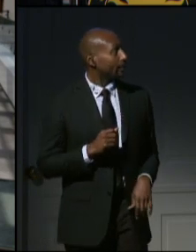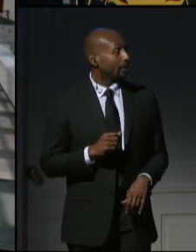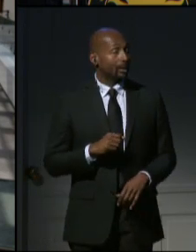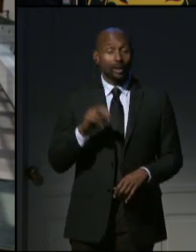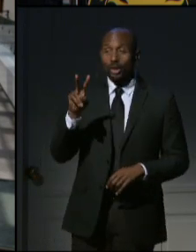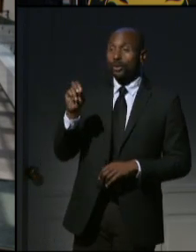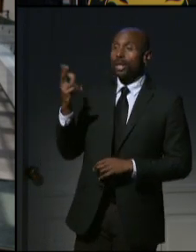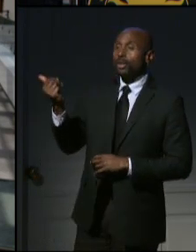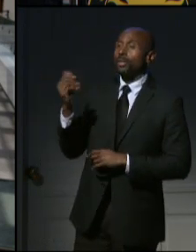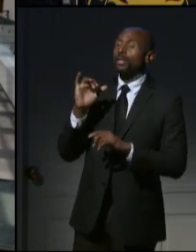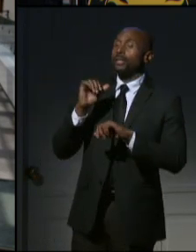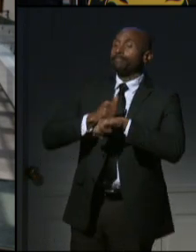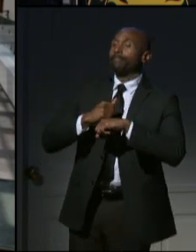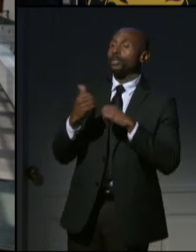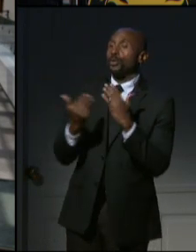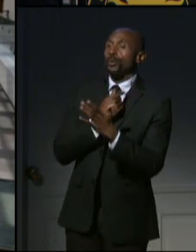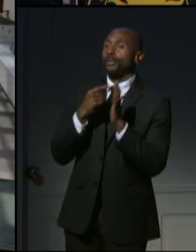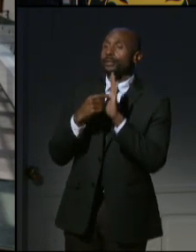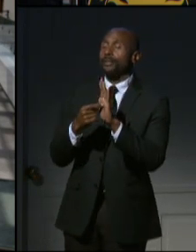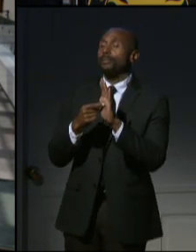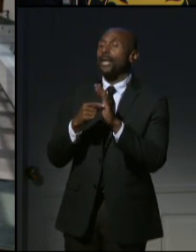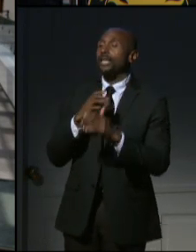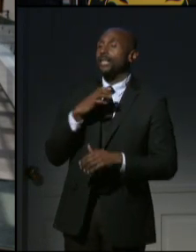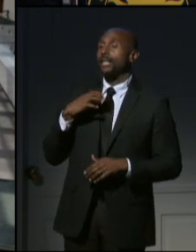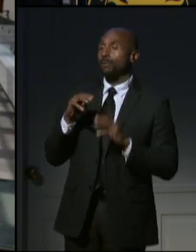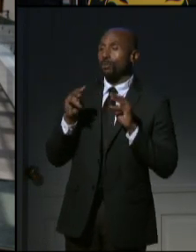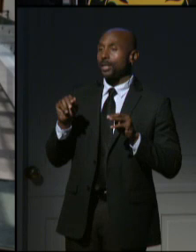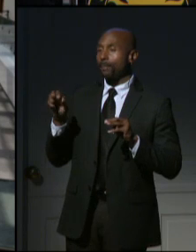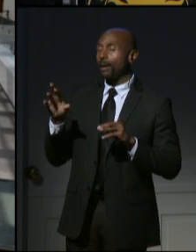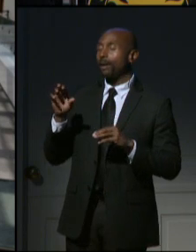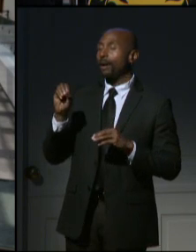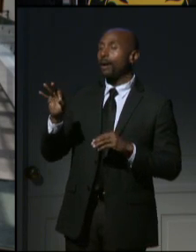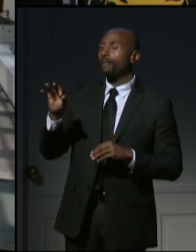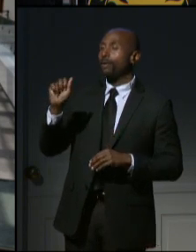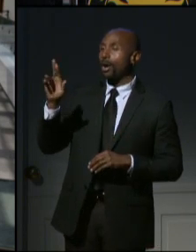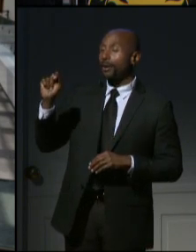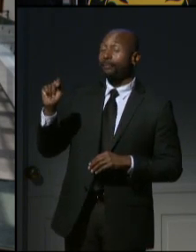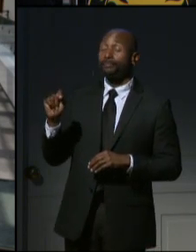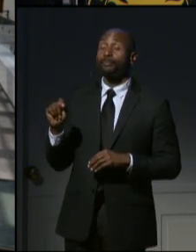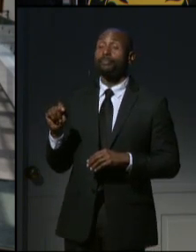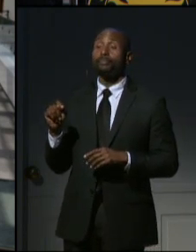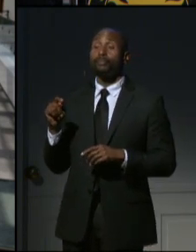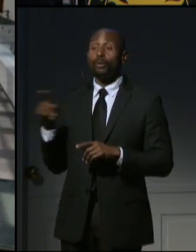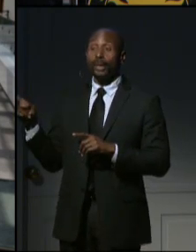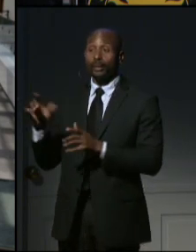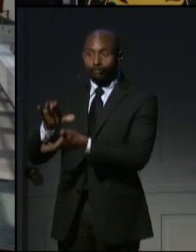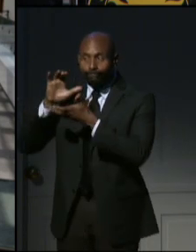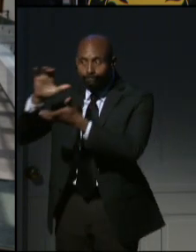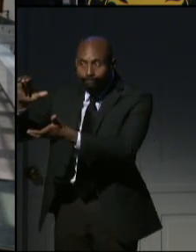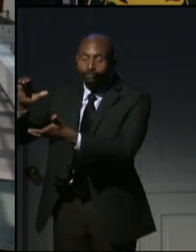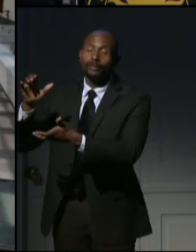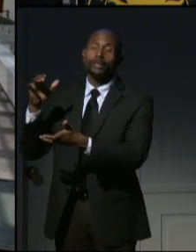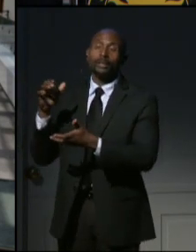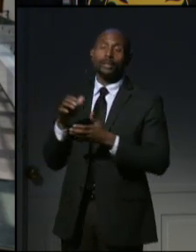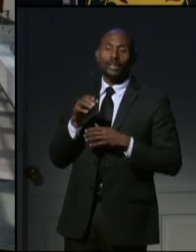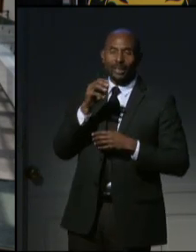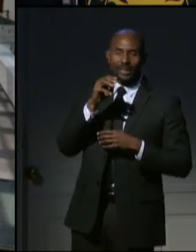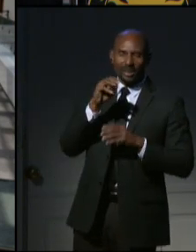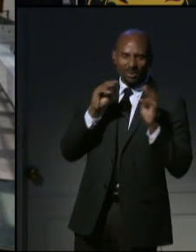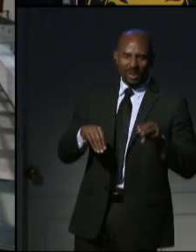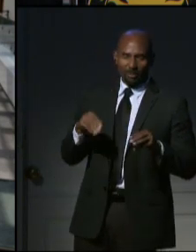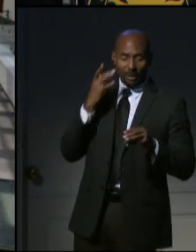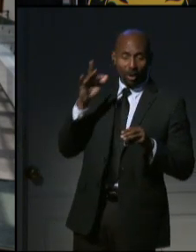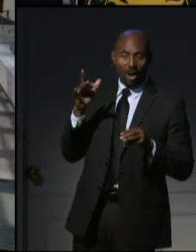7-year process of a $320 million renovation, the museum was smart enough to say, let's digitize our entire collection. So we